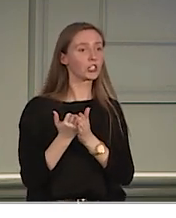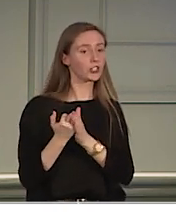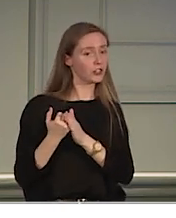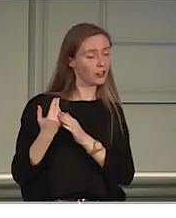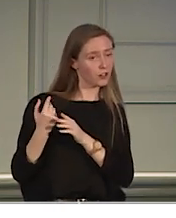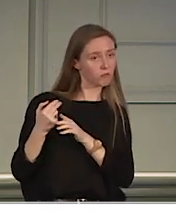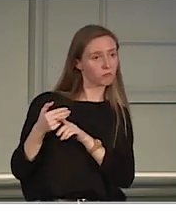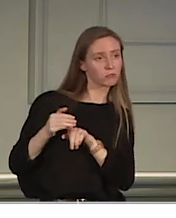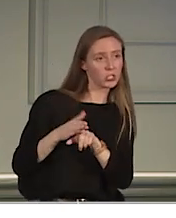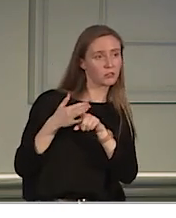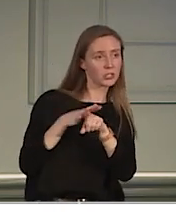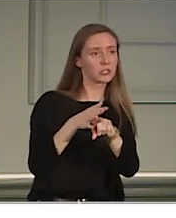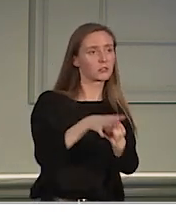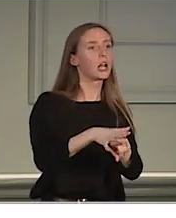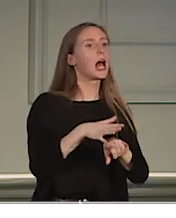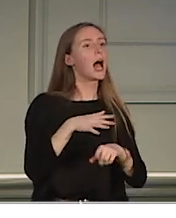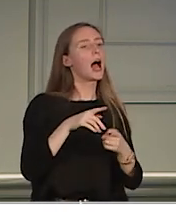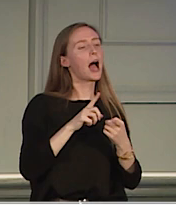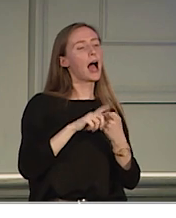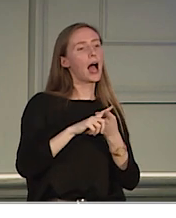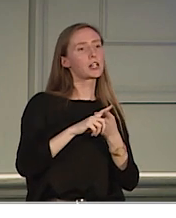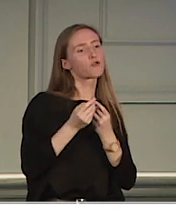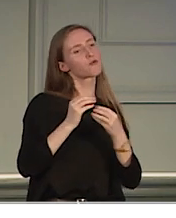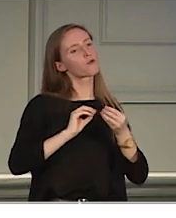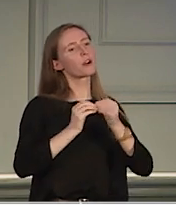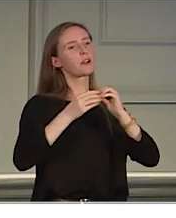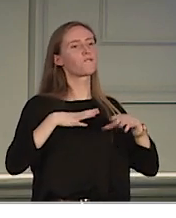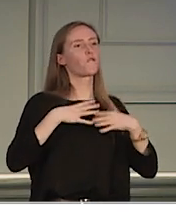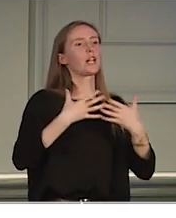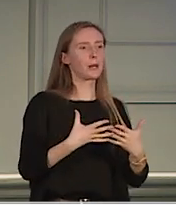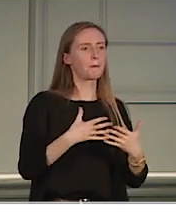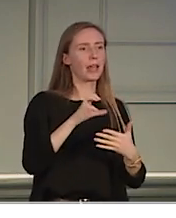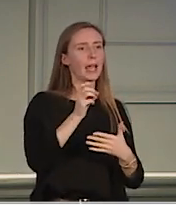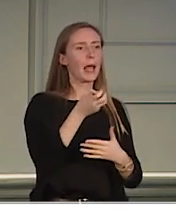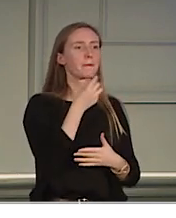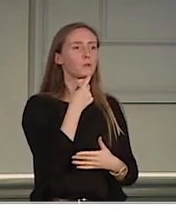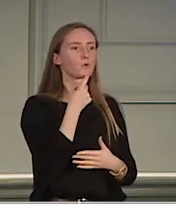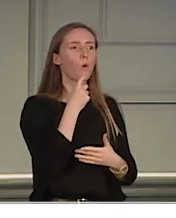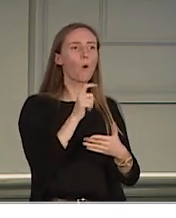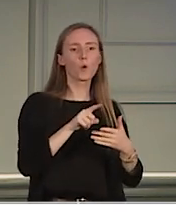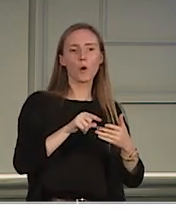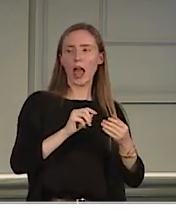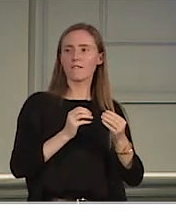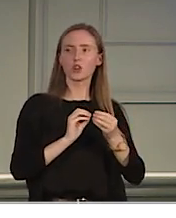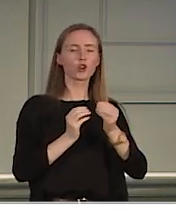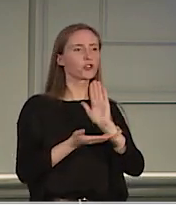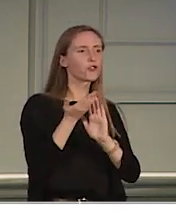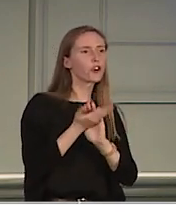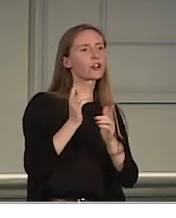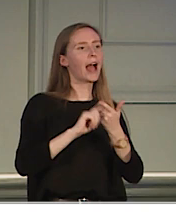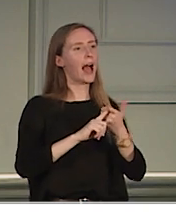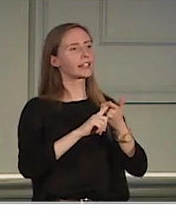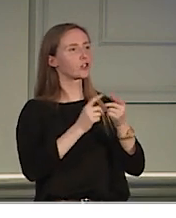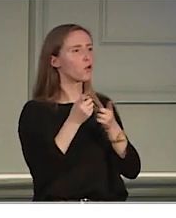as enabled by the Capstone Project, the pathways for research and resulting development, construction, and execution is multifarious.